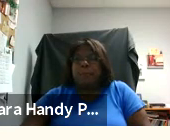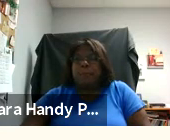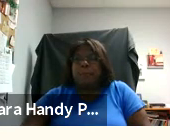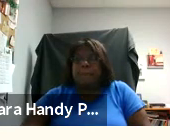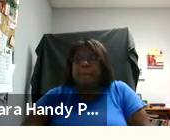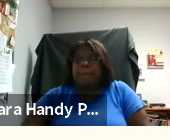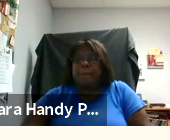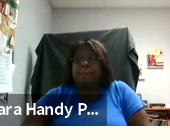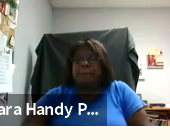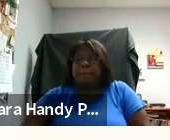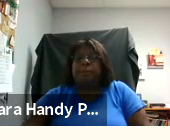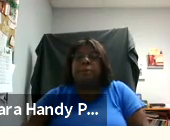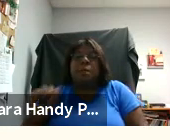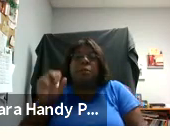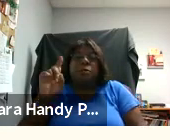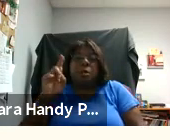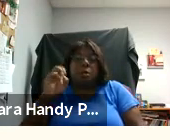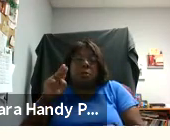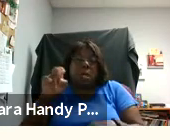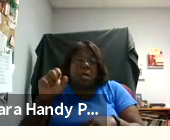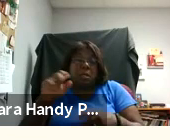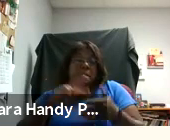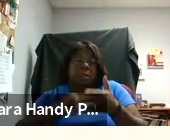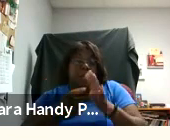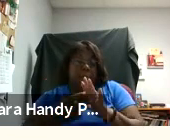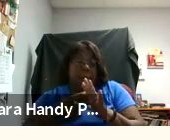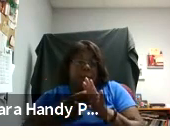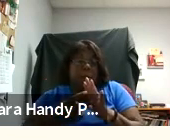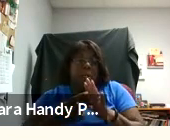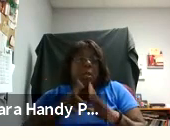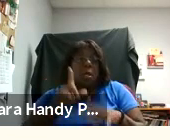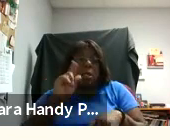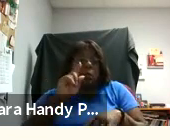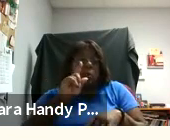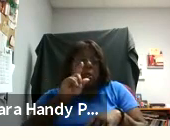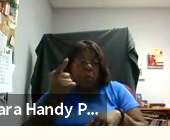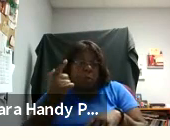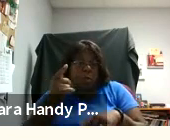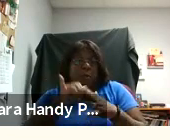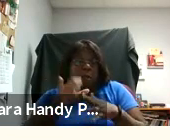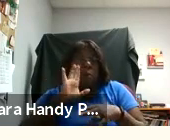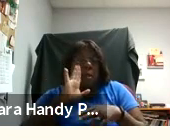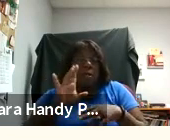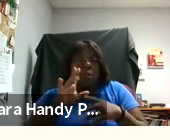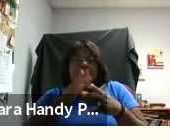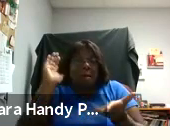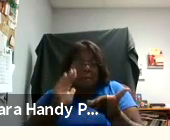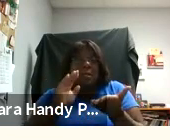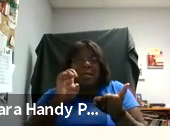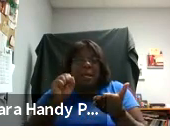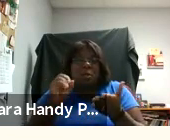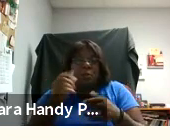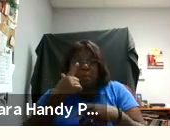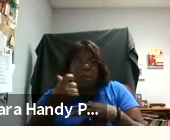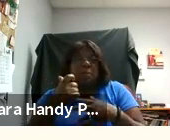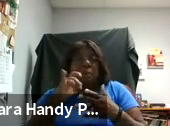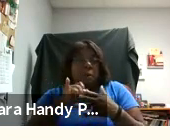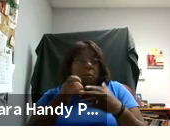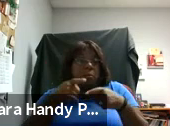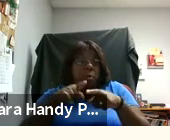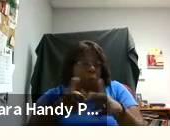So Donna, does that mean in 2021, there will actually be less ESOs because of those